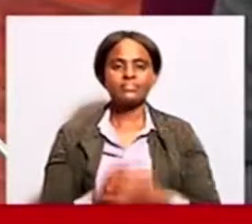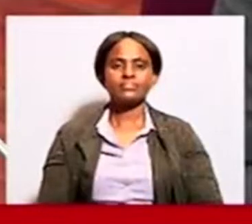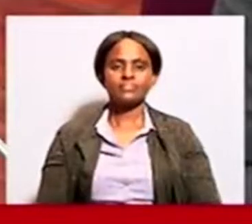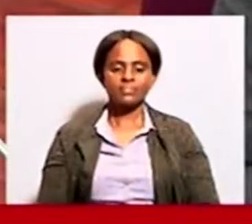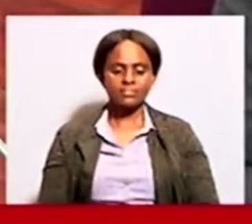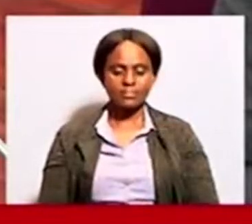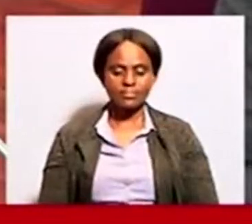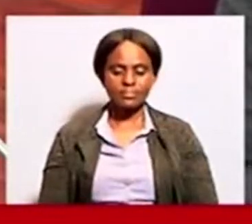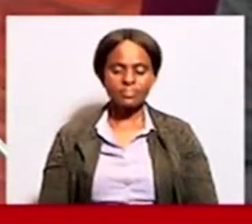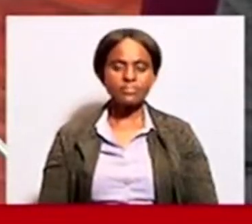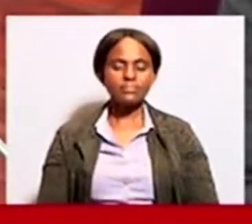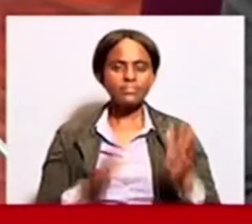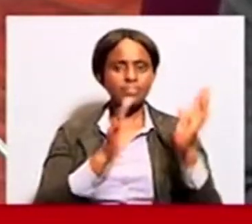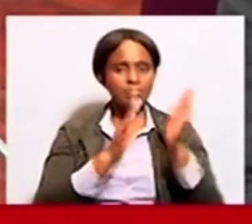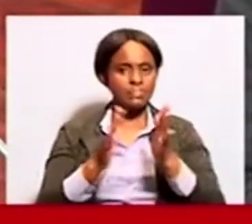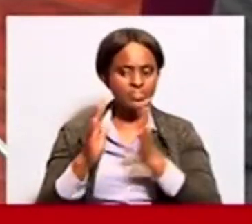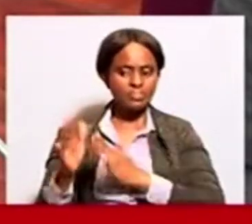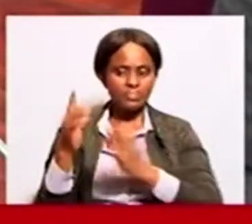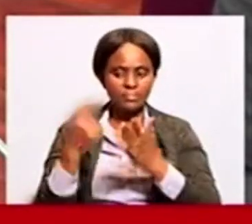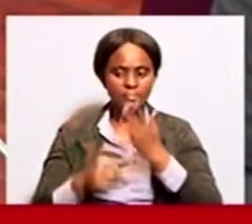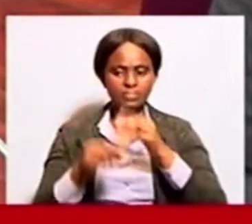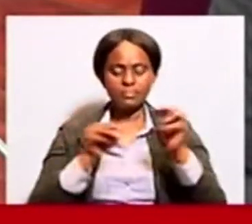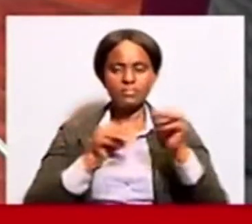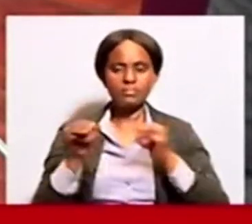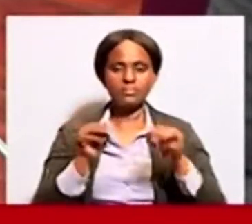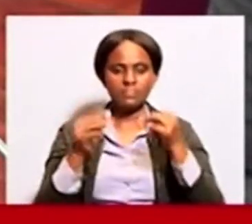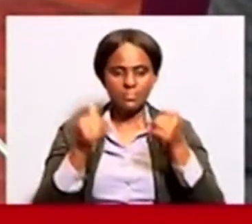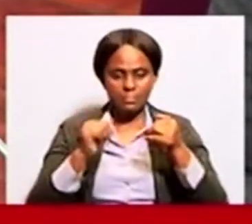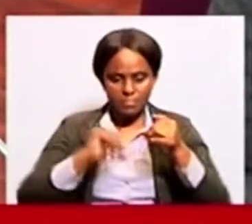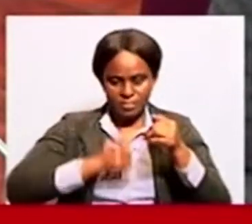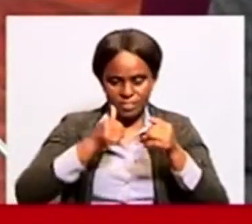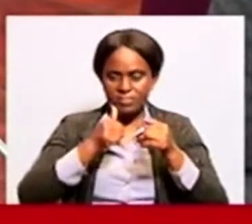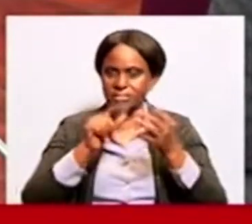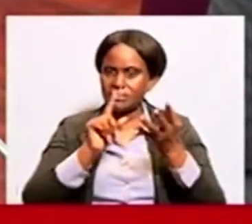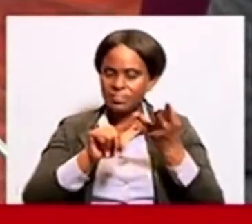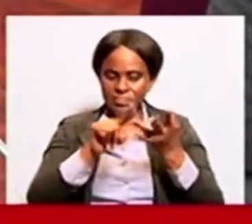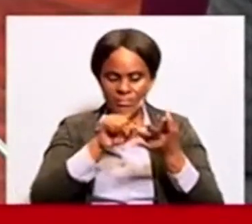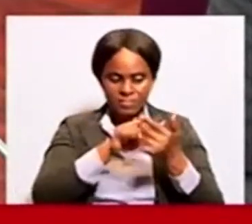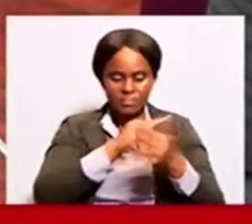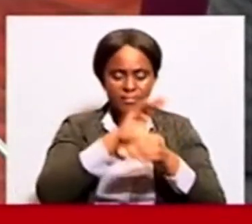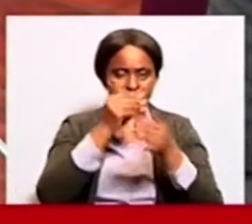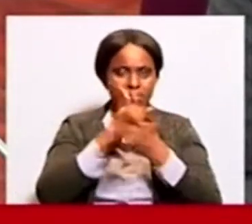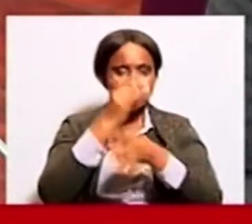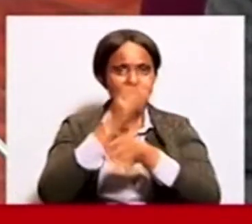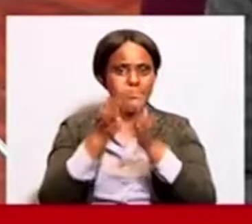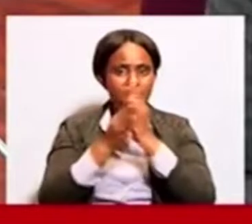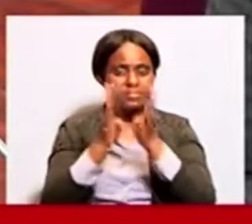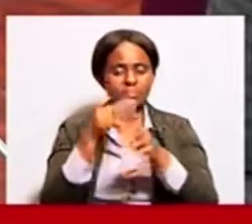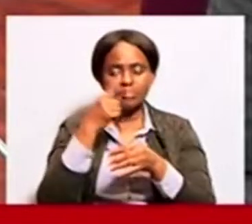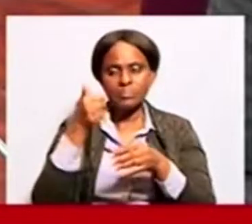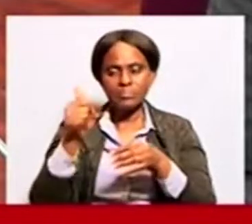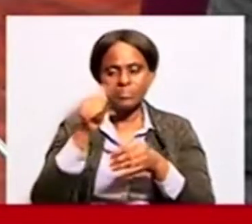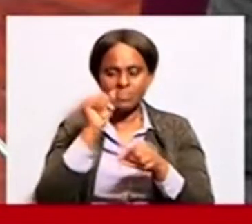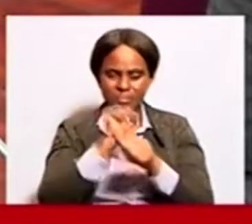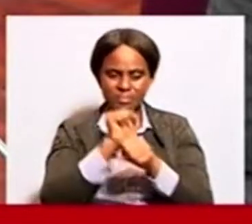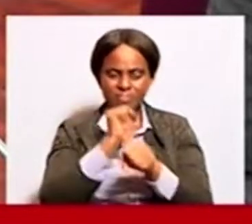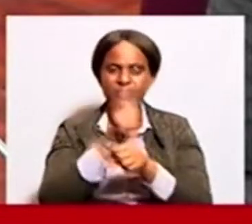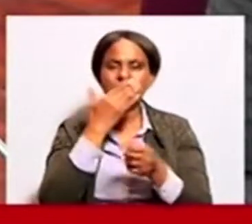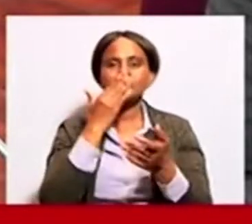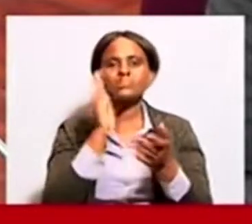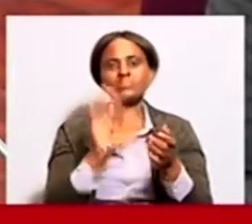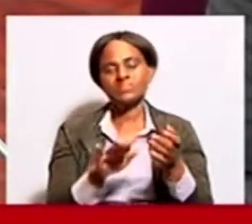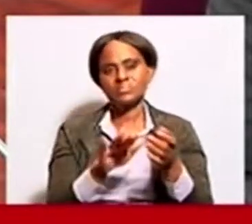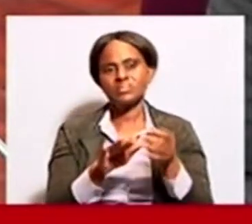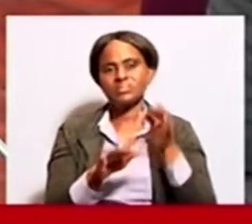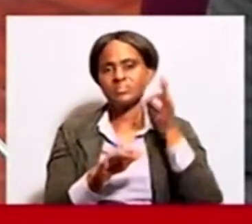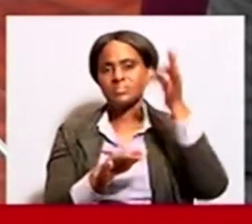A remedial measure. Management is taking stock of all contractors who are doing short works so that in future